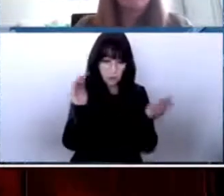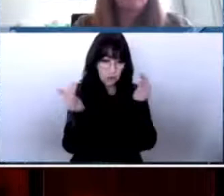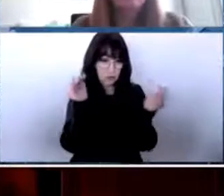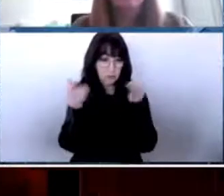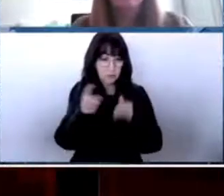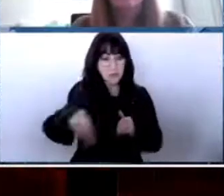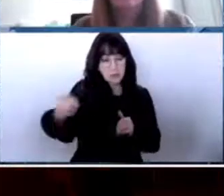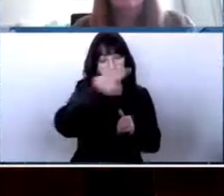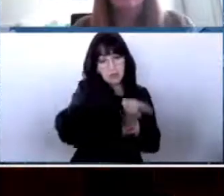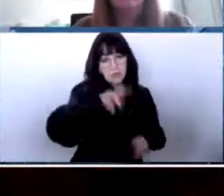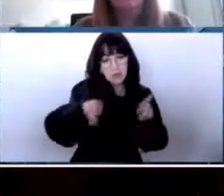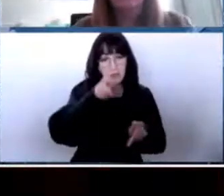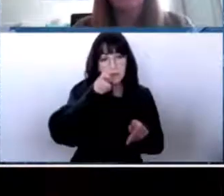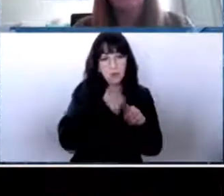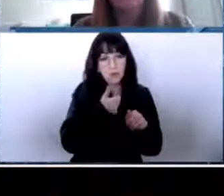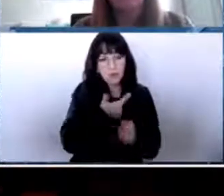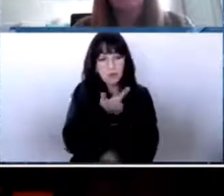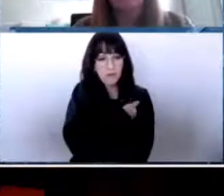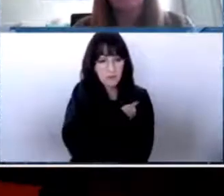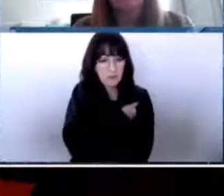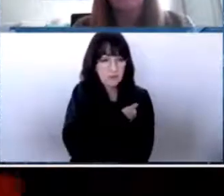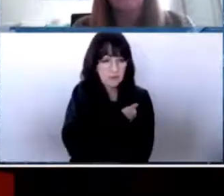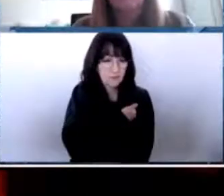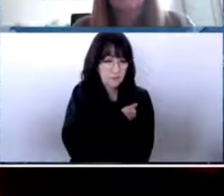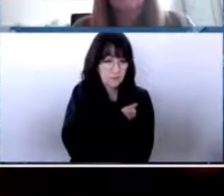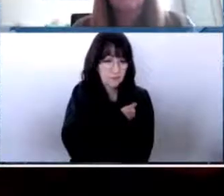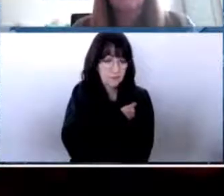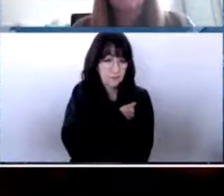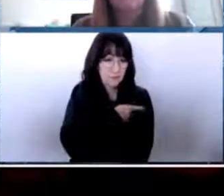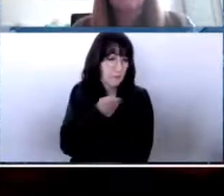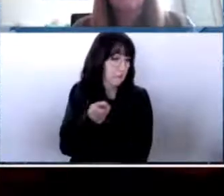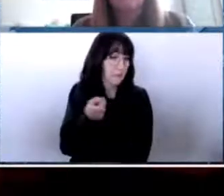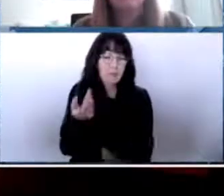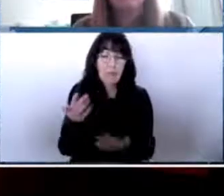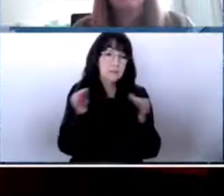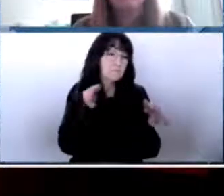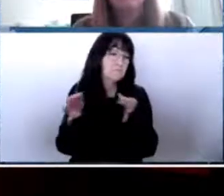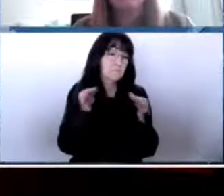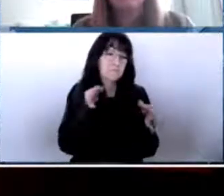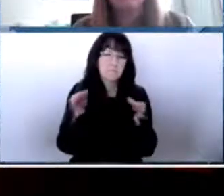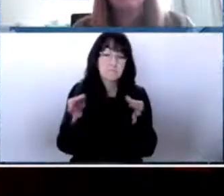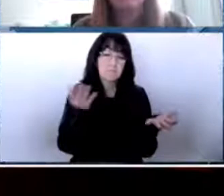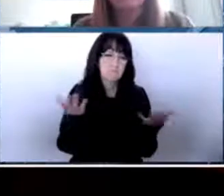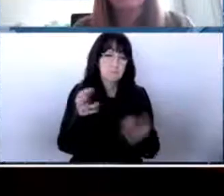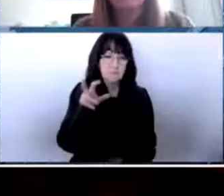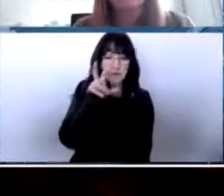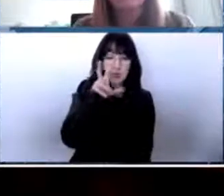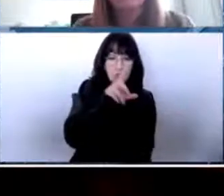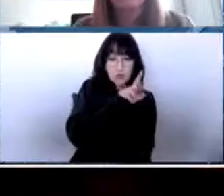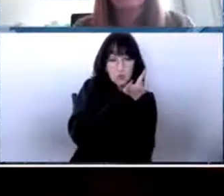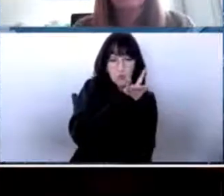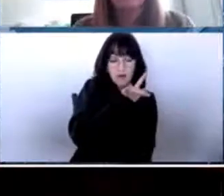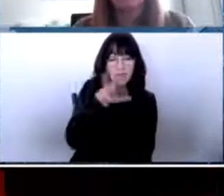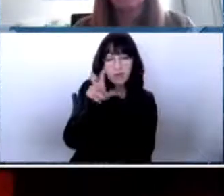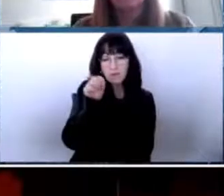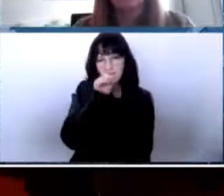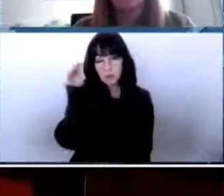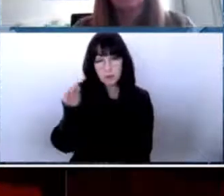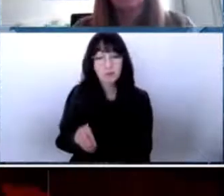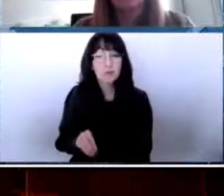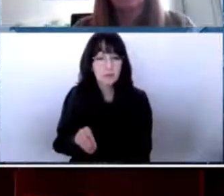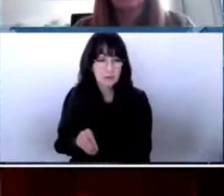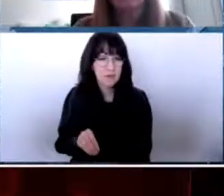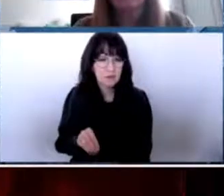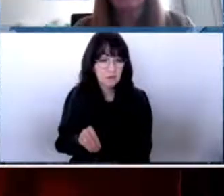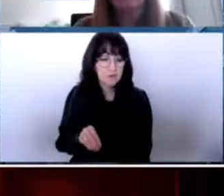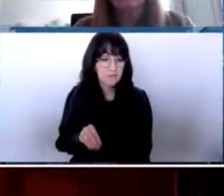about, only maybe a little bit more, say 30%,